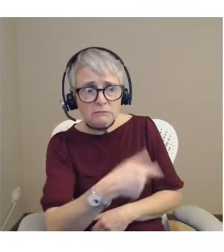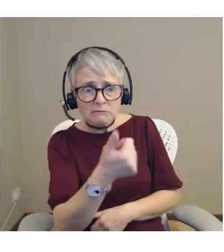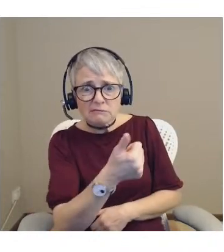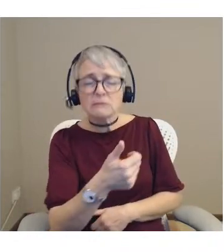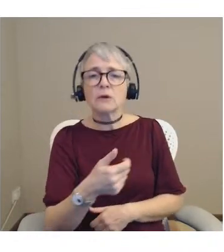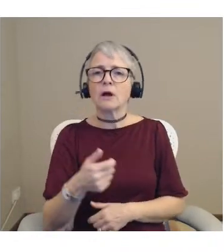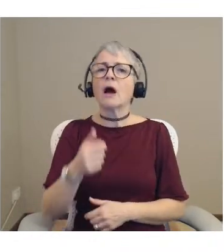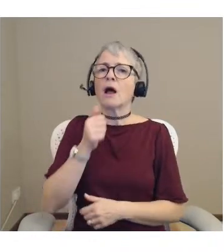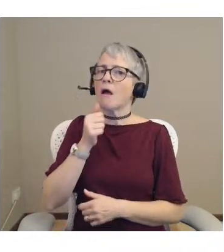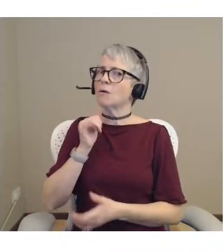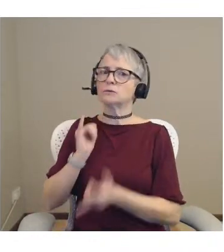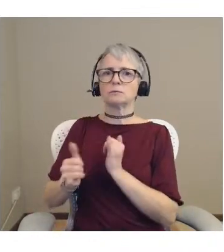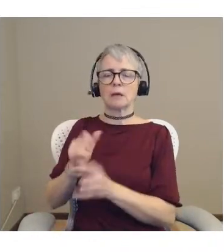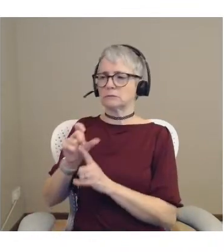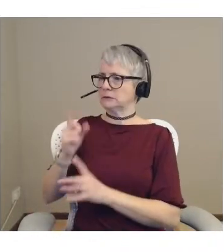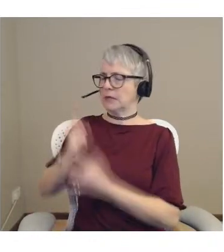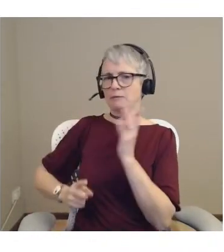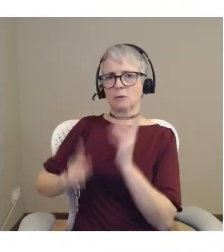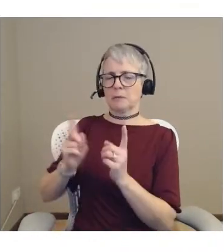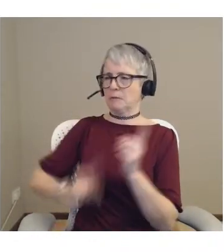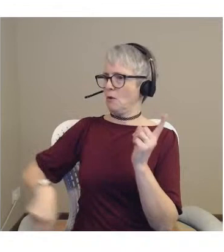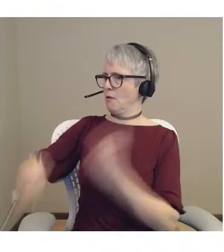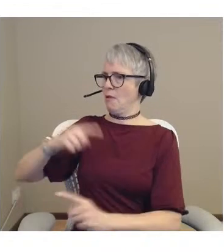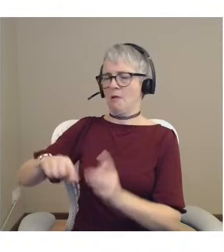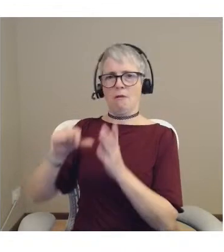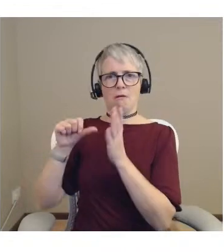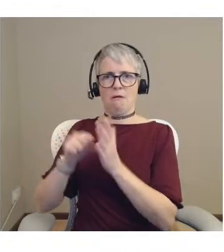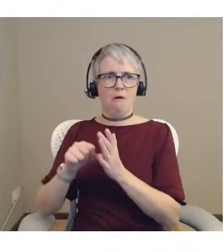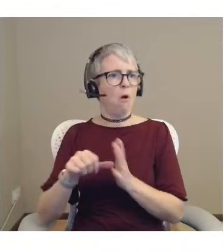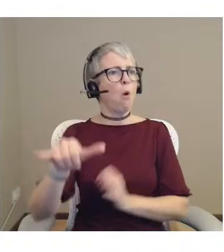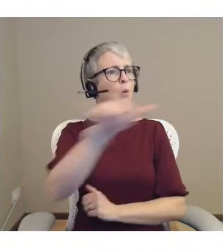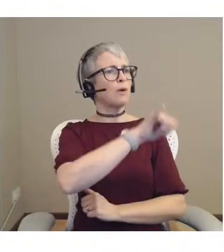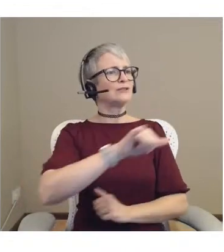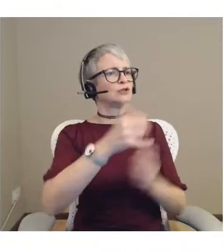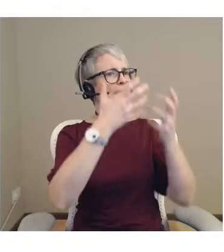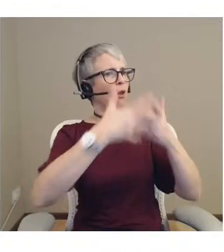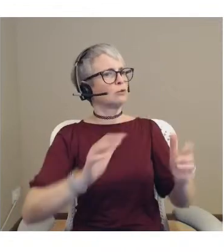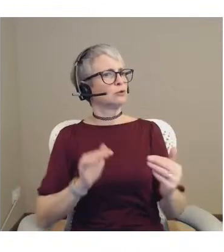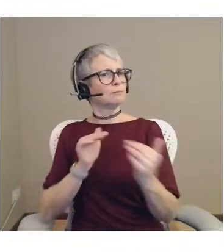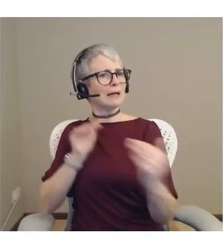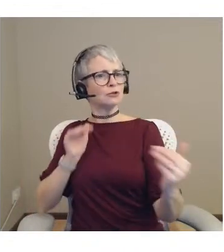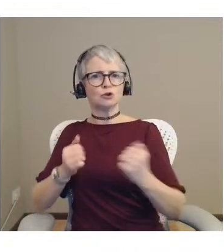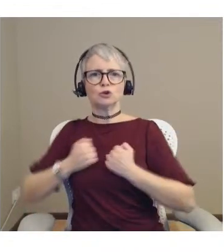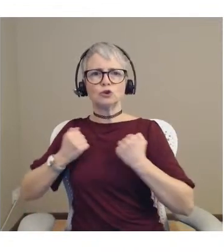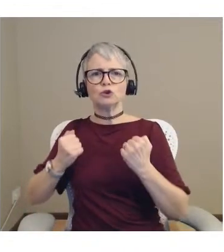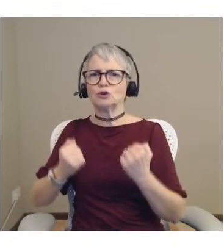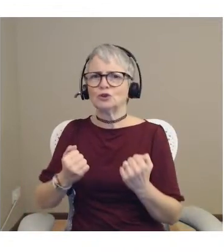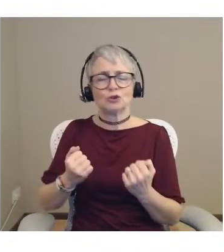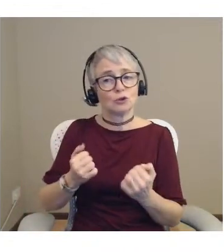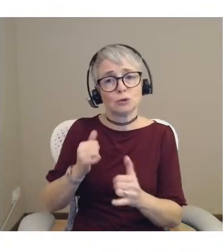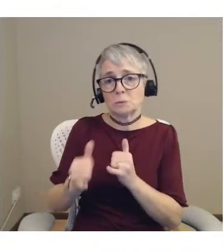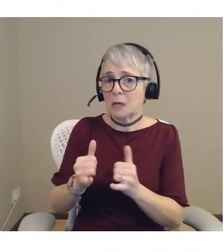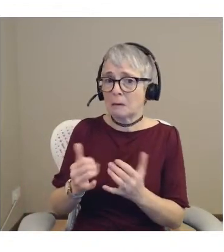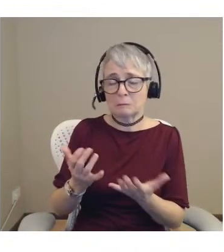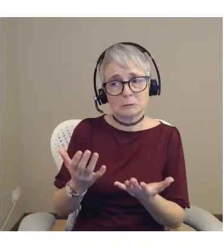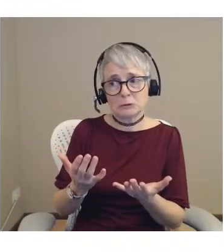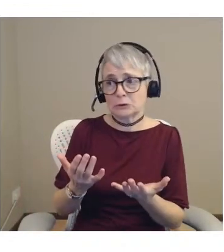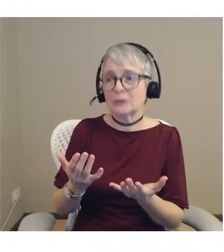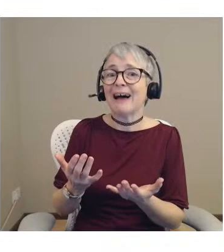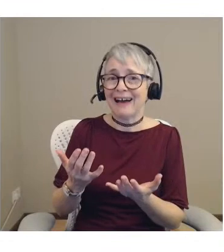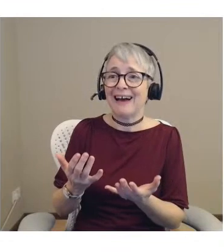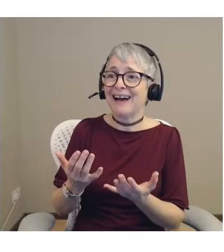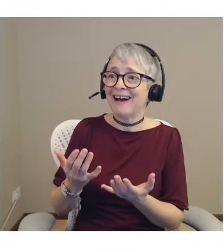very difficult to access the most suitable piece of assistive technology for you, because maybe this is